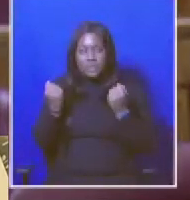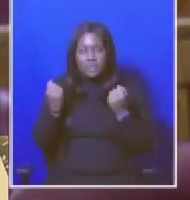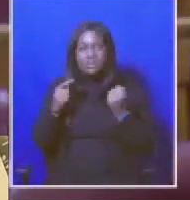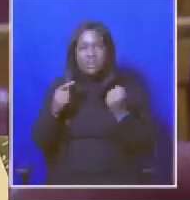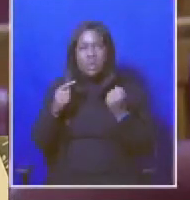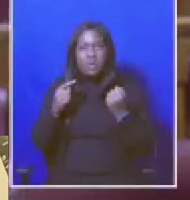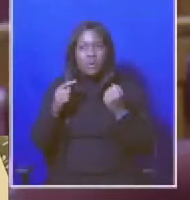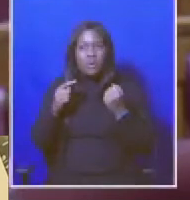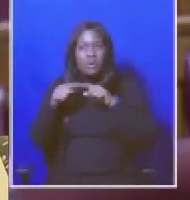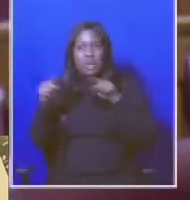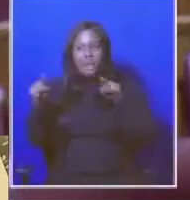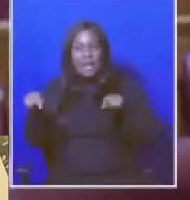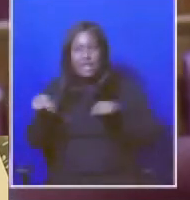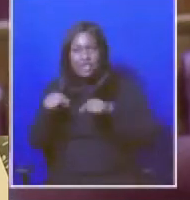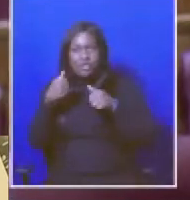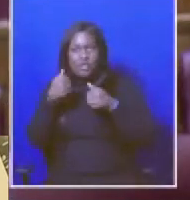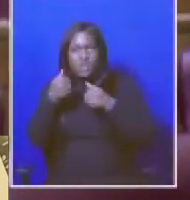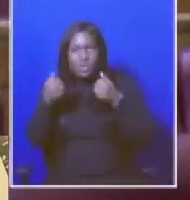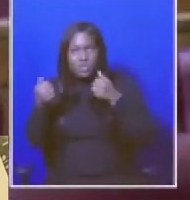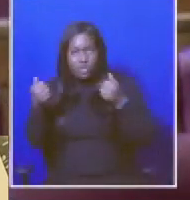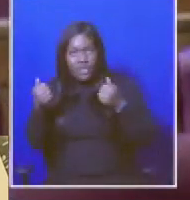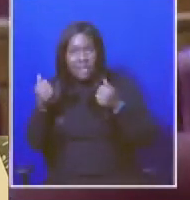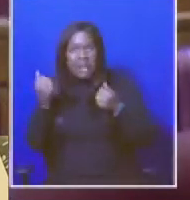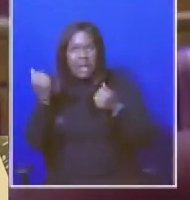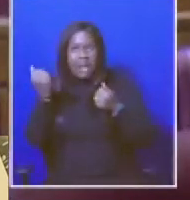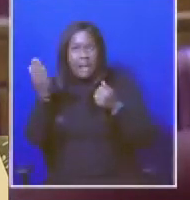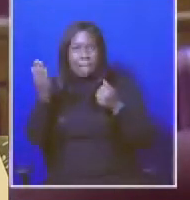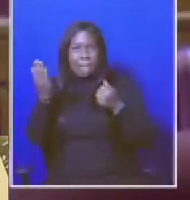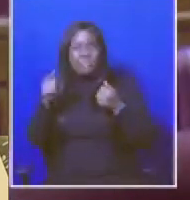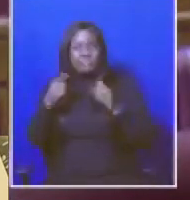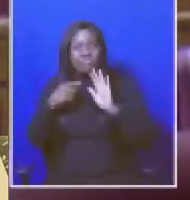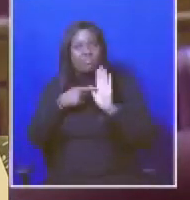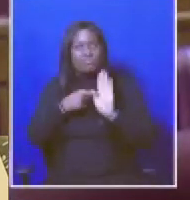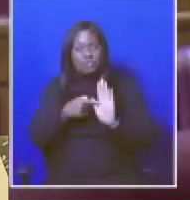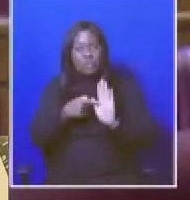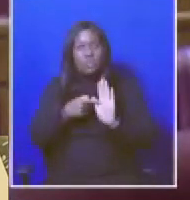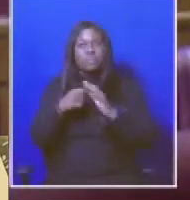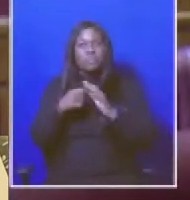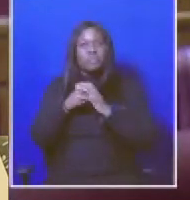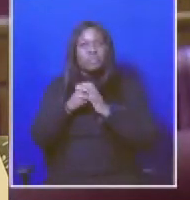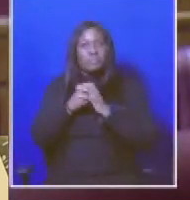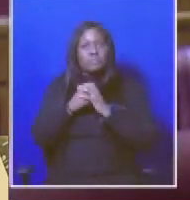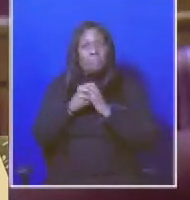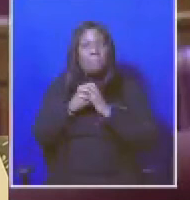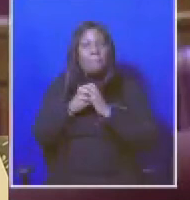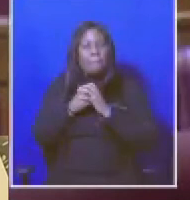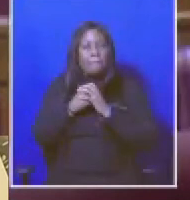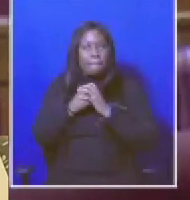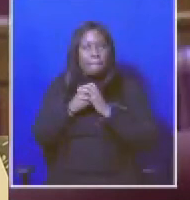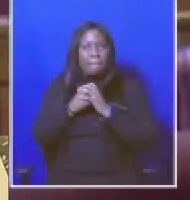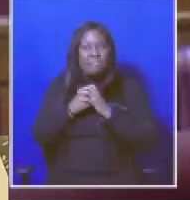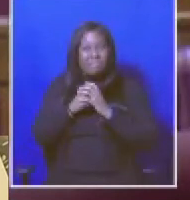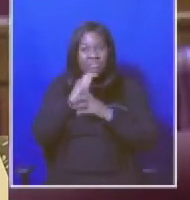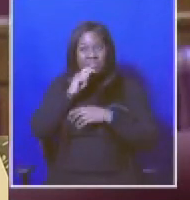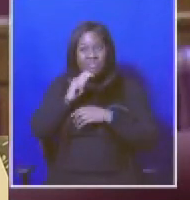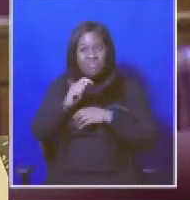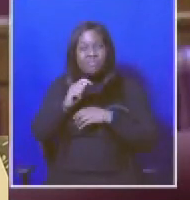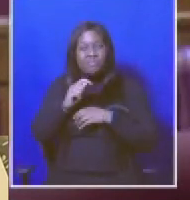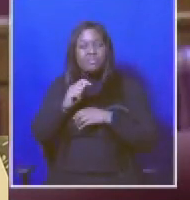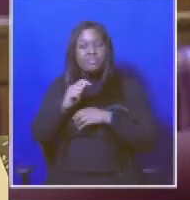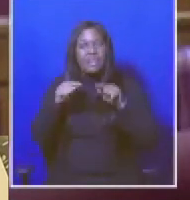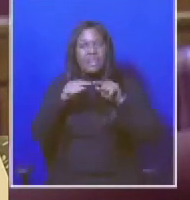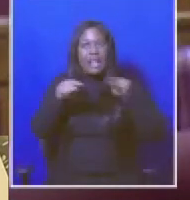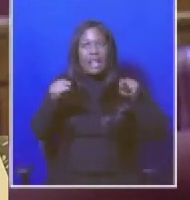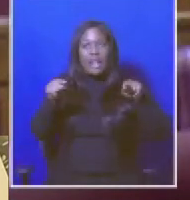land restitution claims indicates that it may take a further 30 years to settle